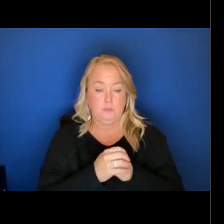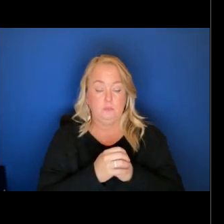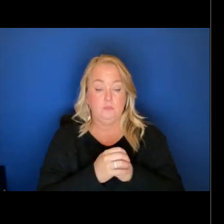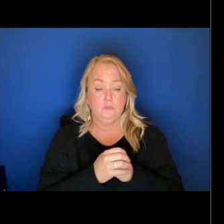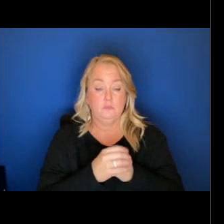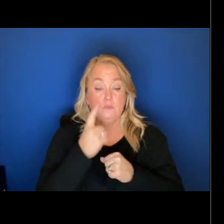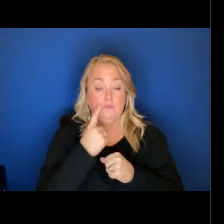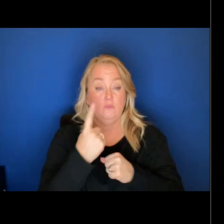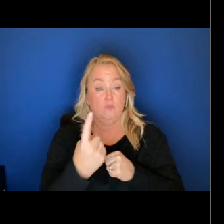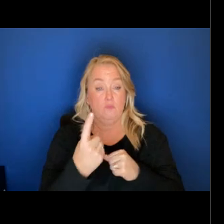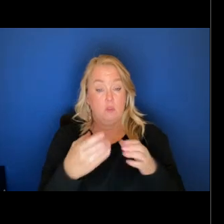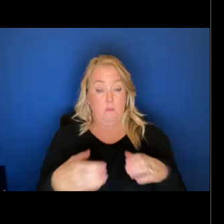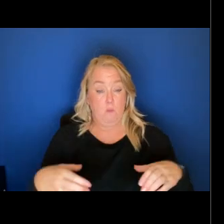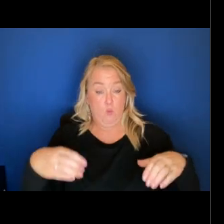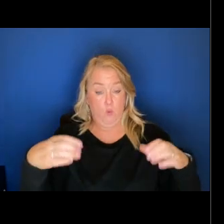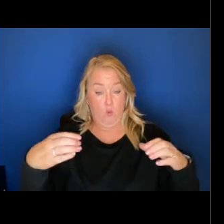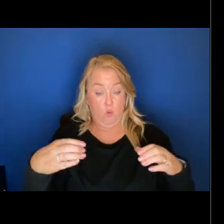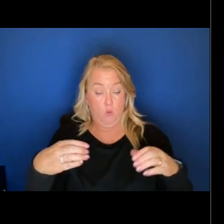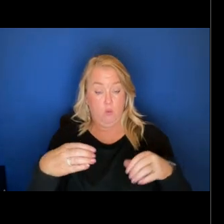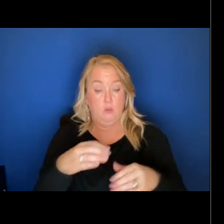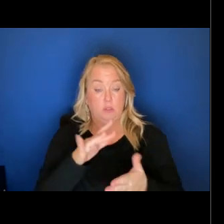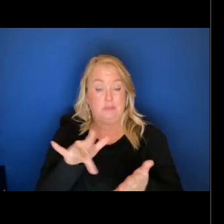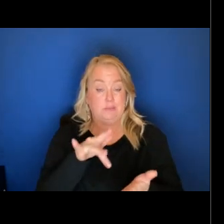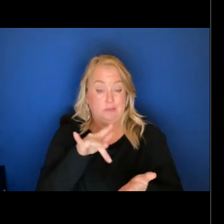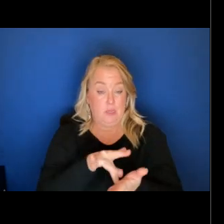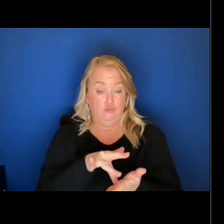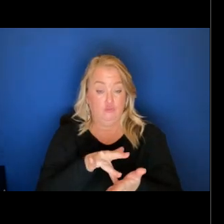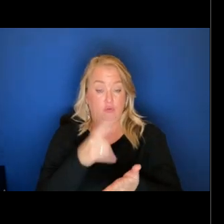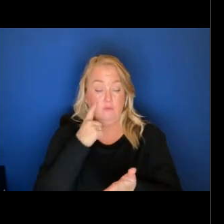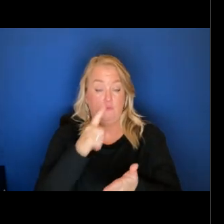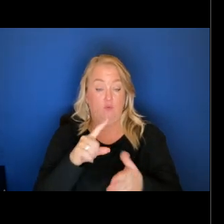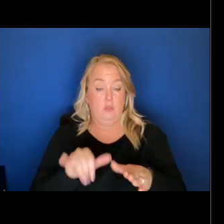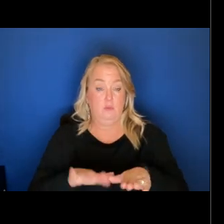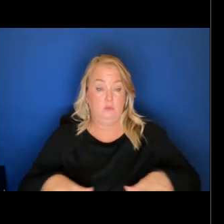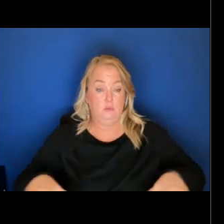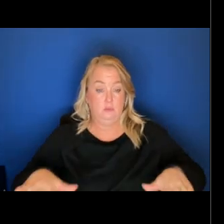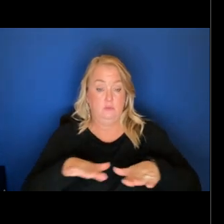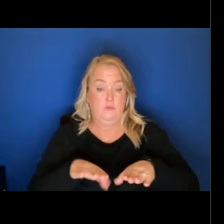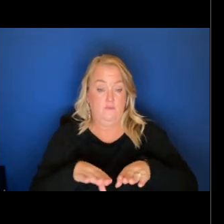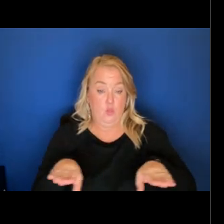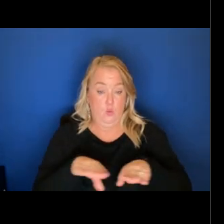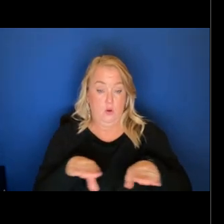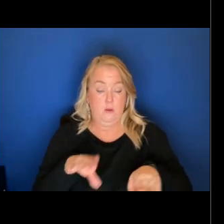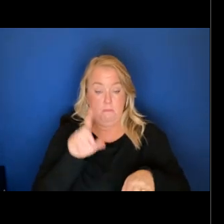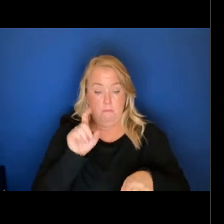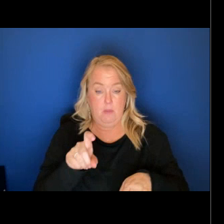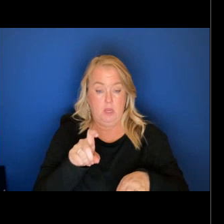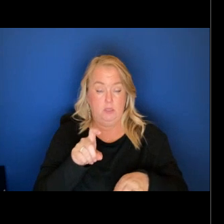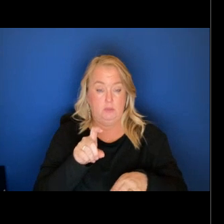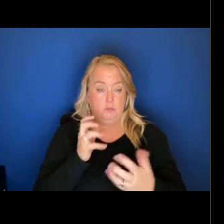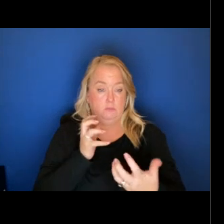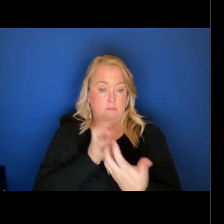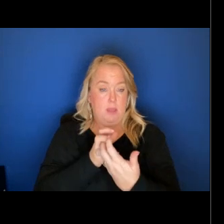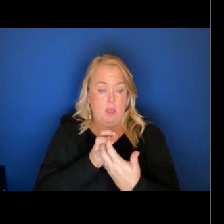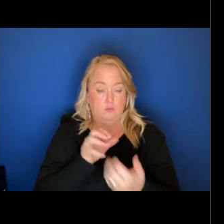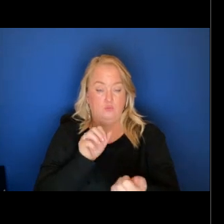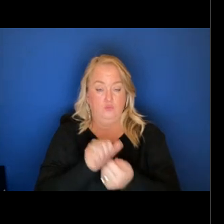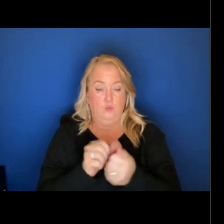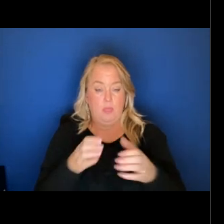At single bowl sinks, the center line of the clear floor space